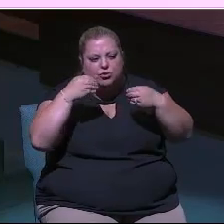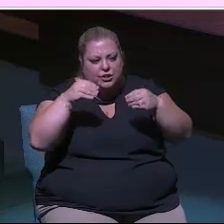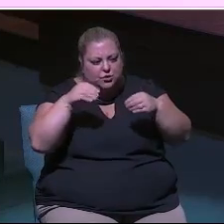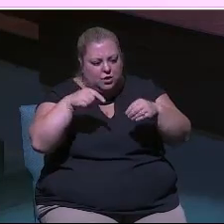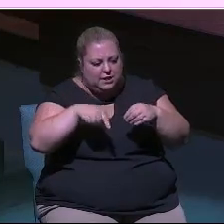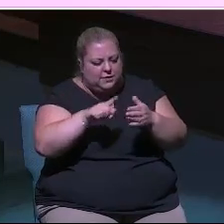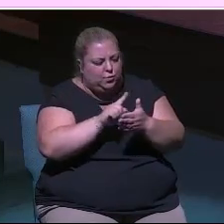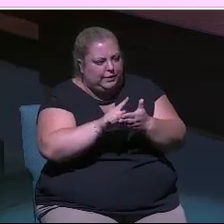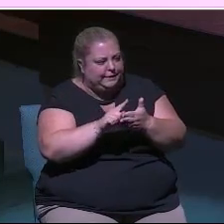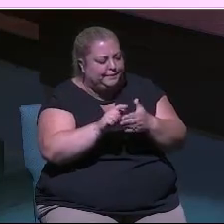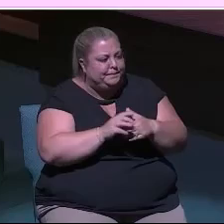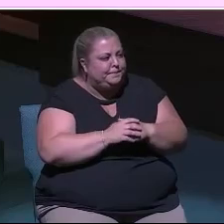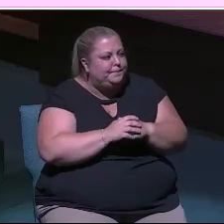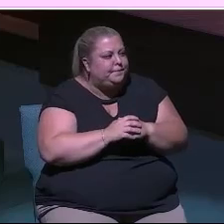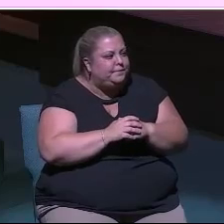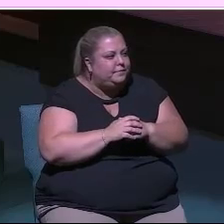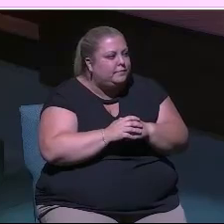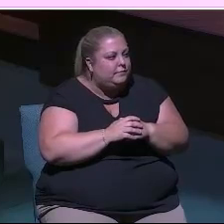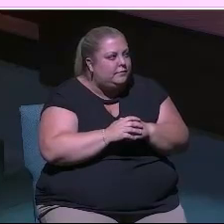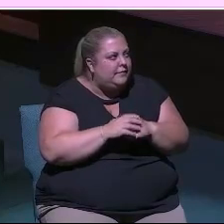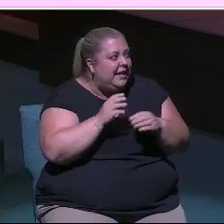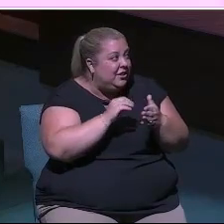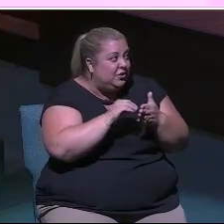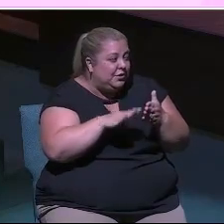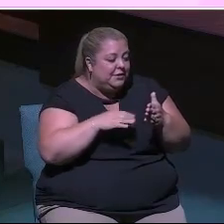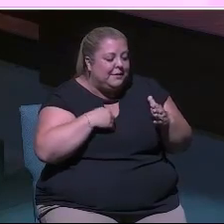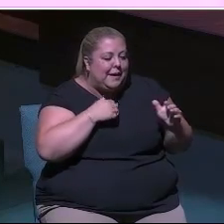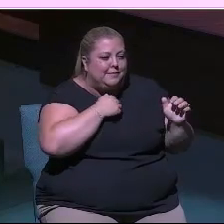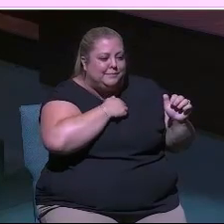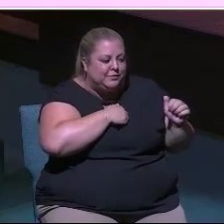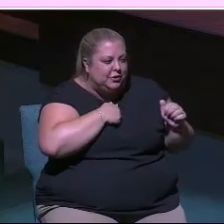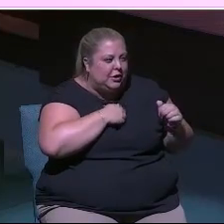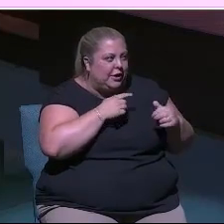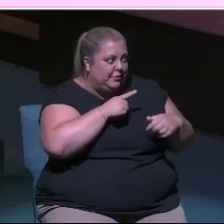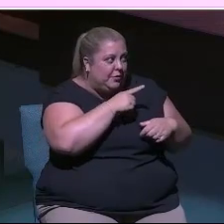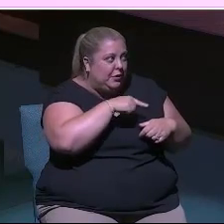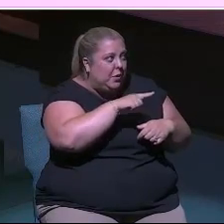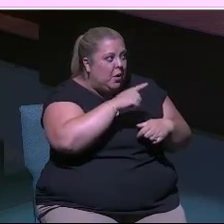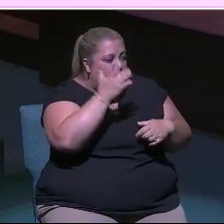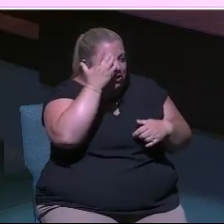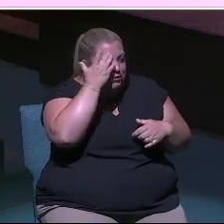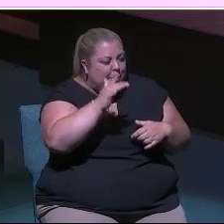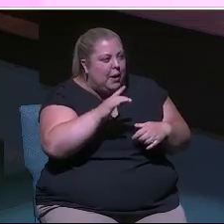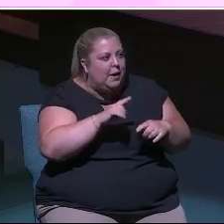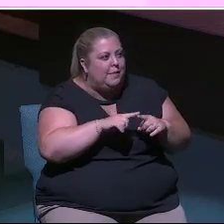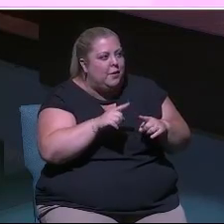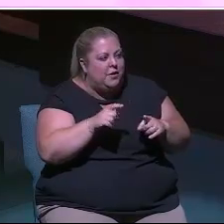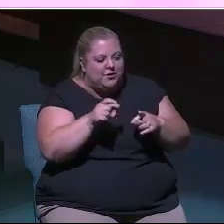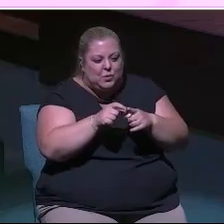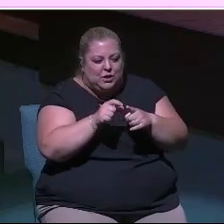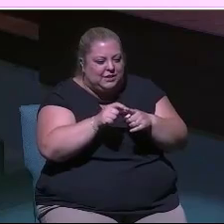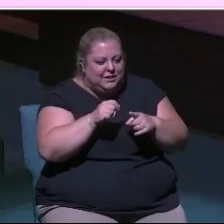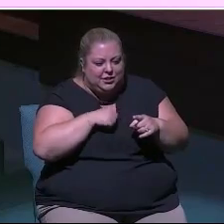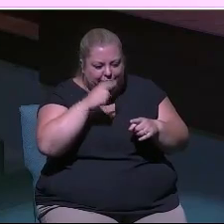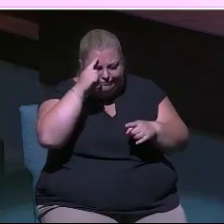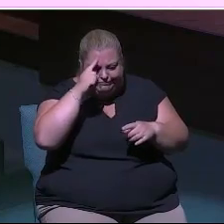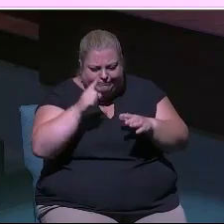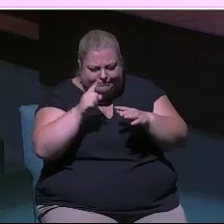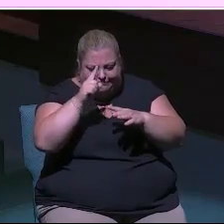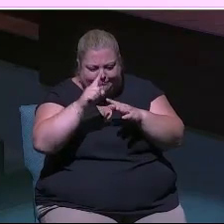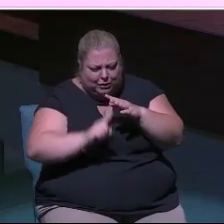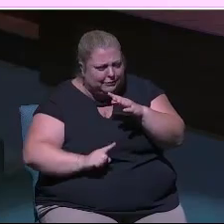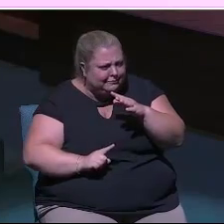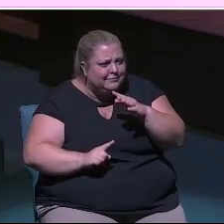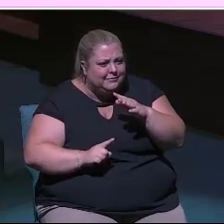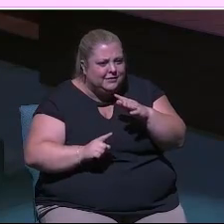week. And again, for our students, my apologies because you guys are smart. But when you reach our age, some words just don't come to your brain. They just